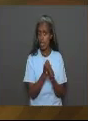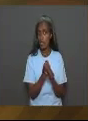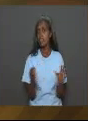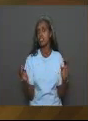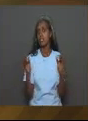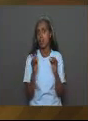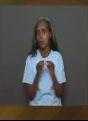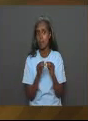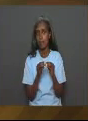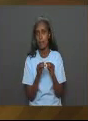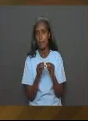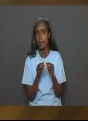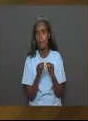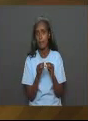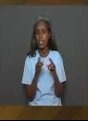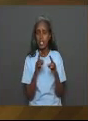the sum,